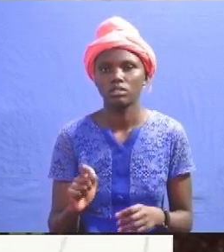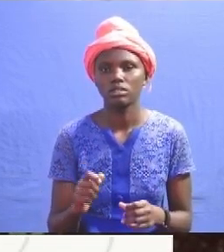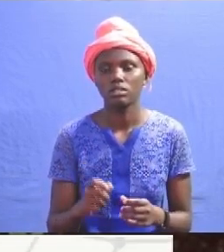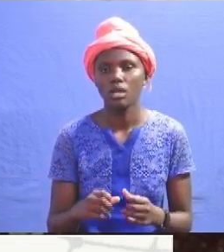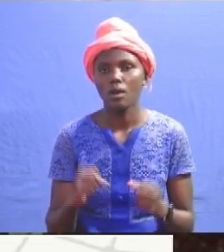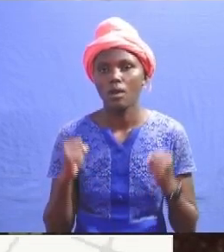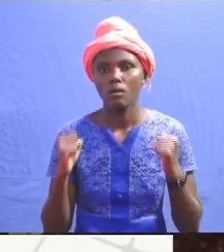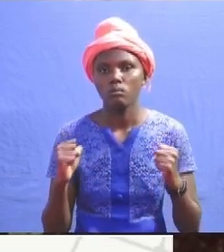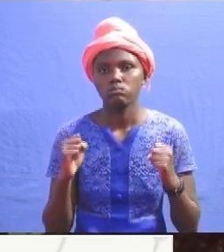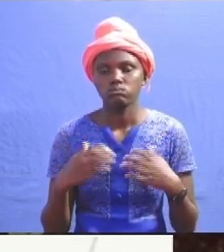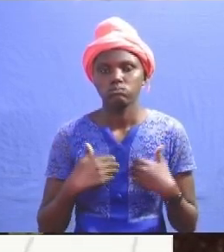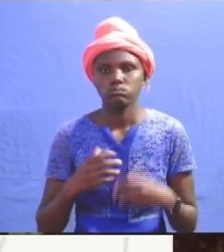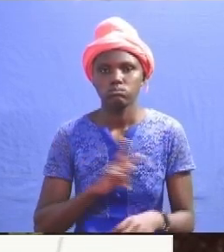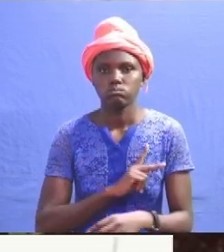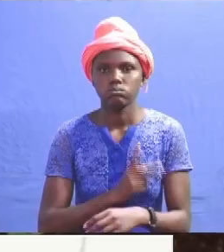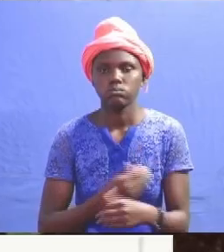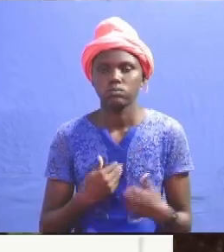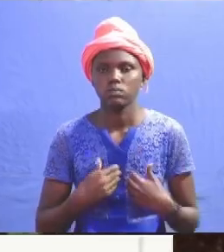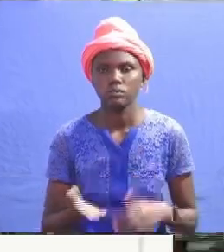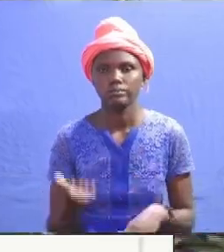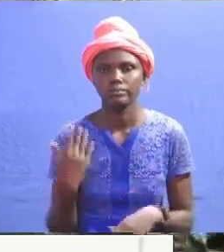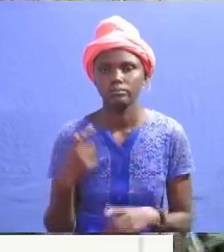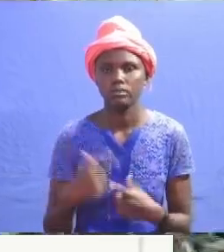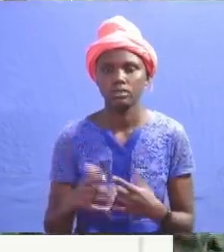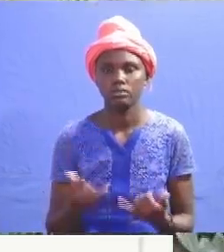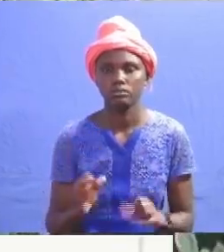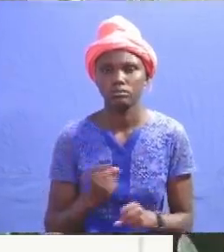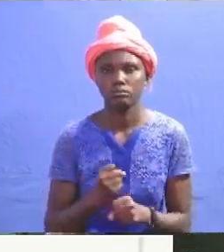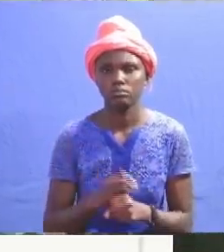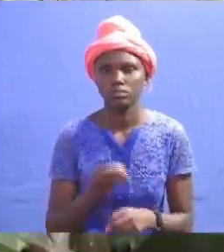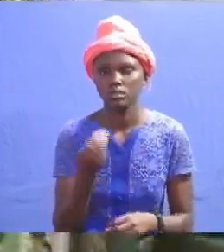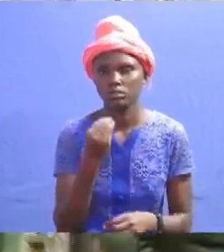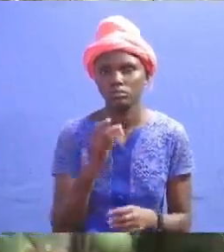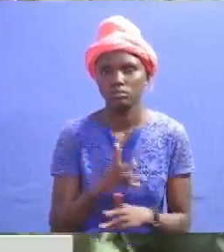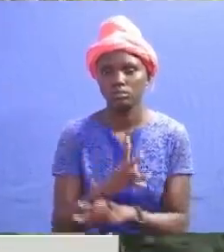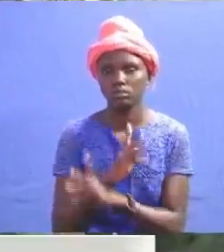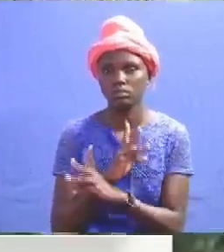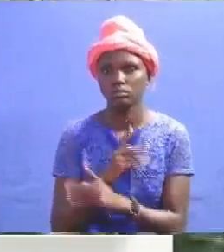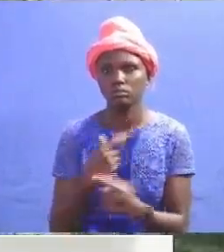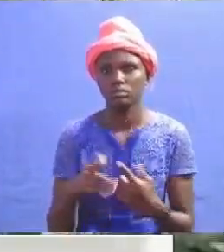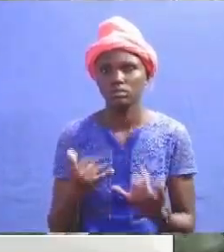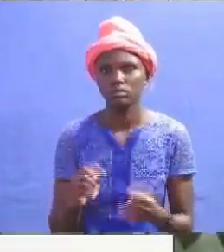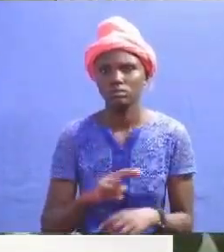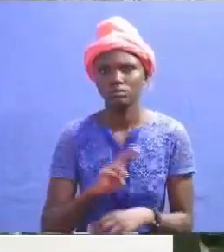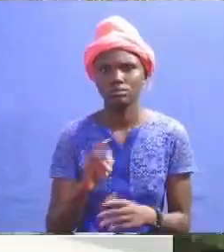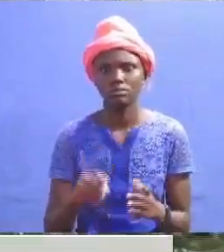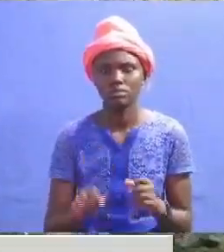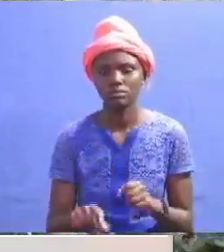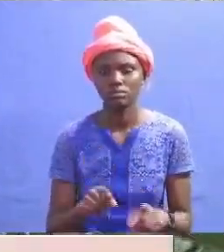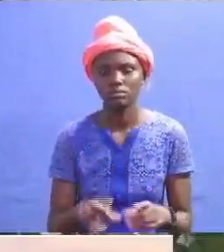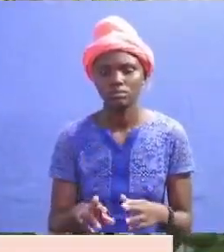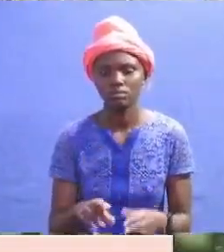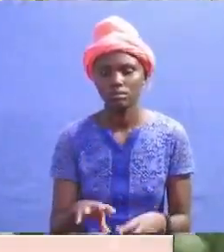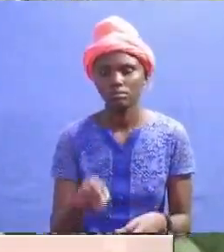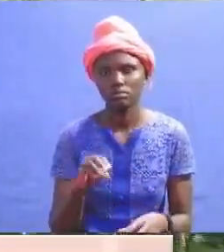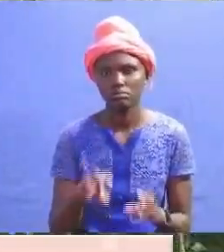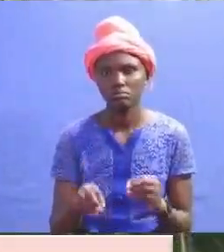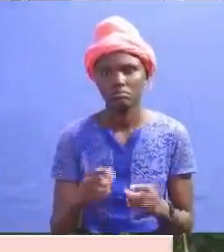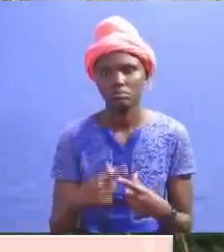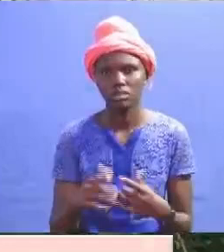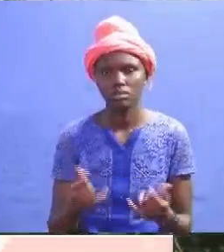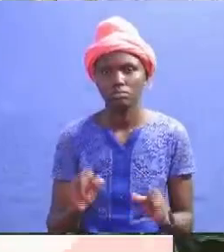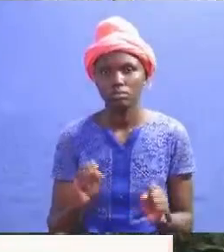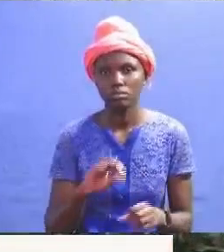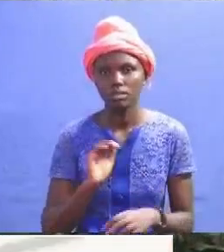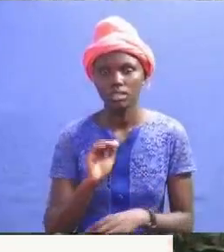benefits include increased yields, pest resistance, and food security. However, replanting GMO seeds is discouraged